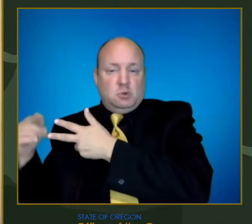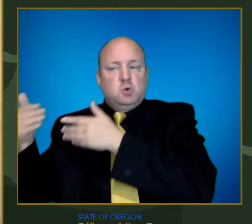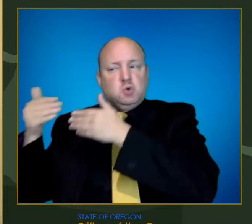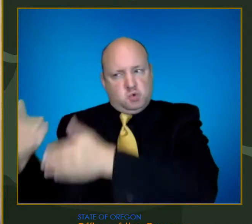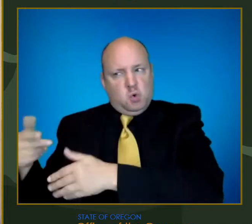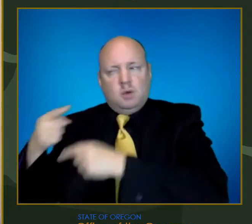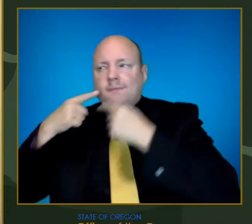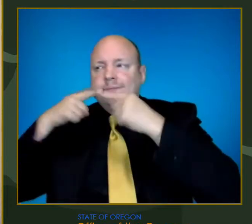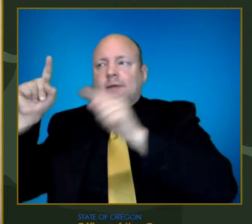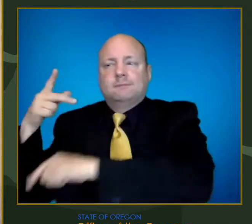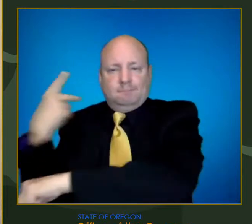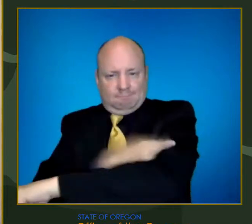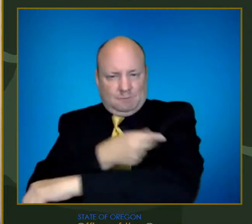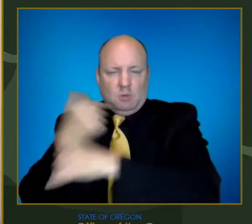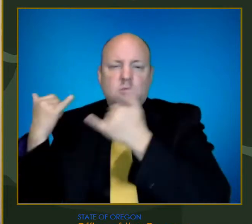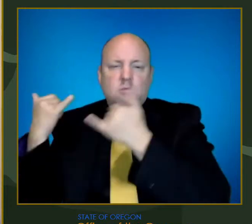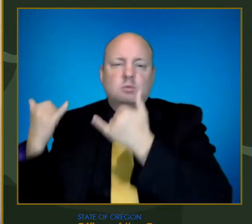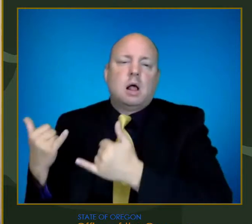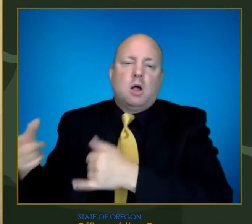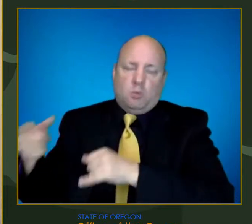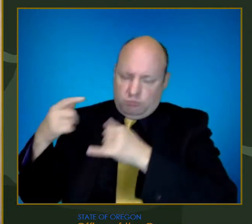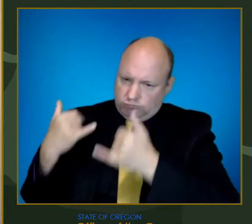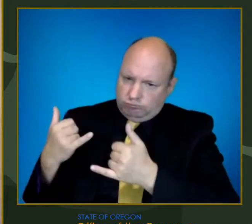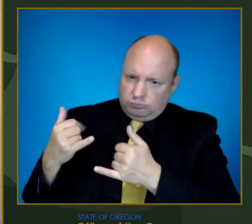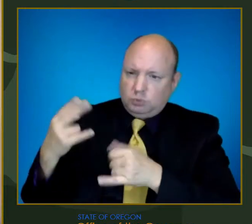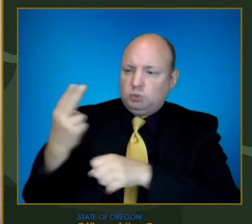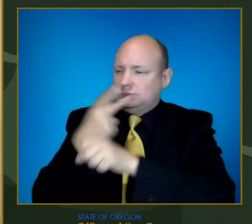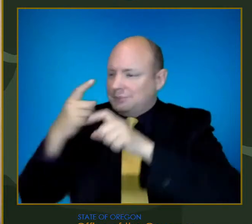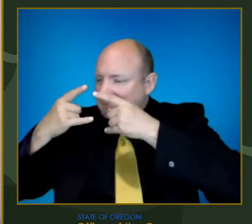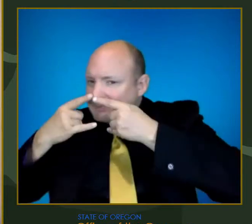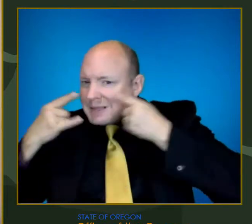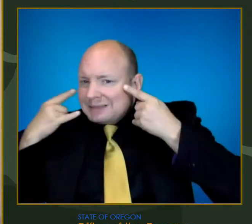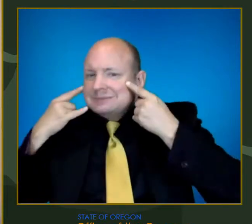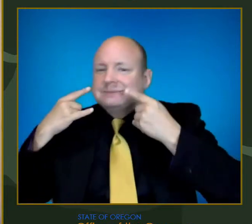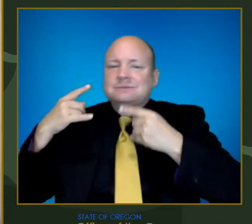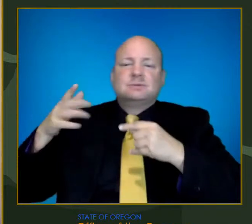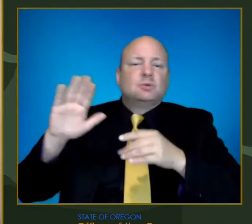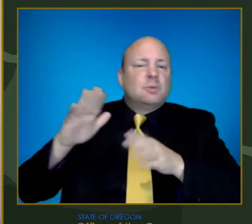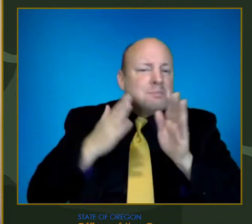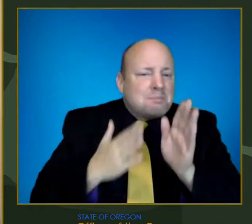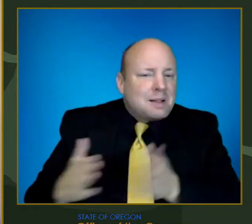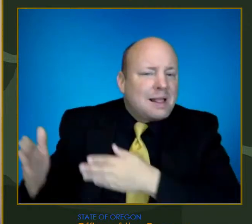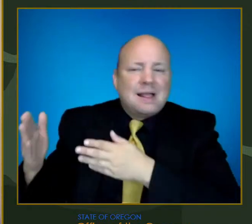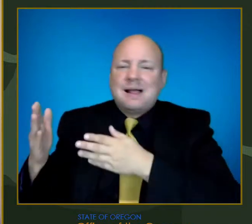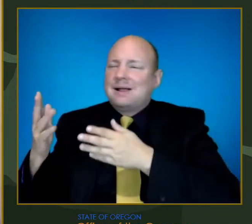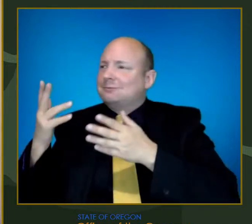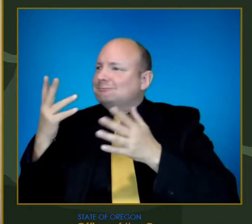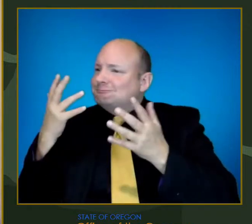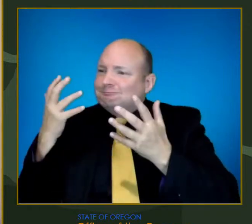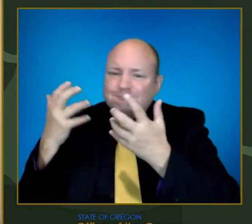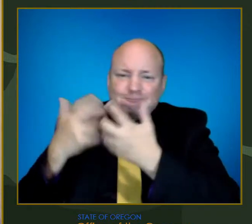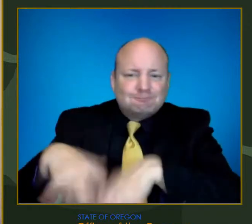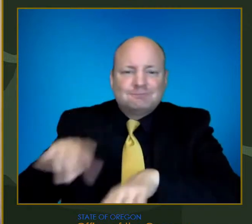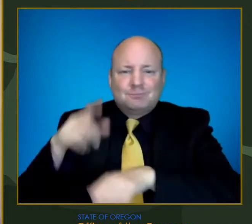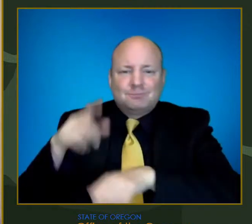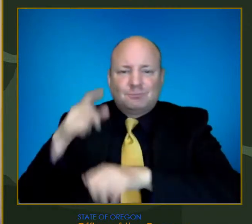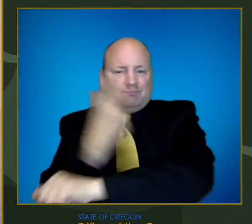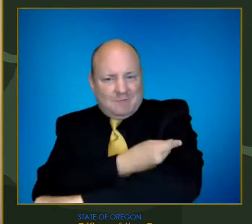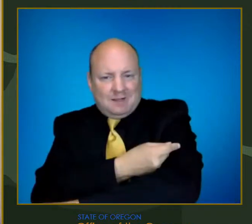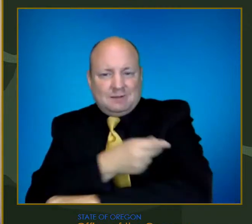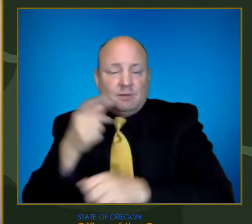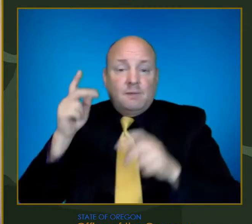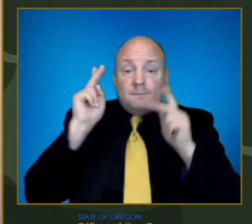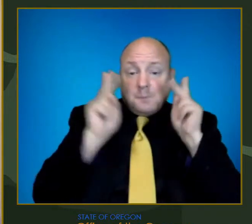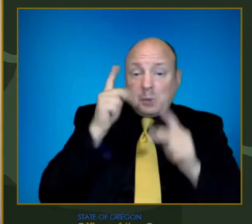mask. Consider changing your plans if you're unvaccinated. For that small segment of the population who's moderately or